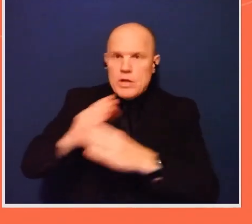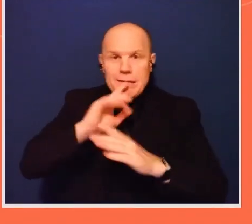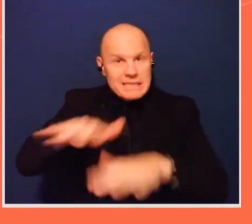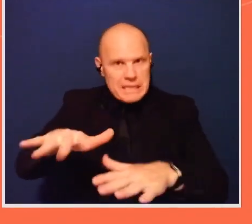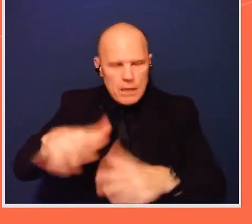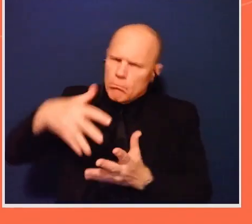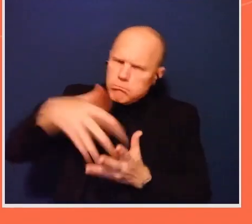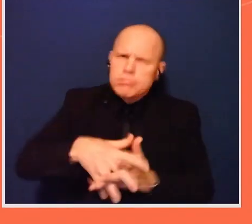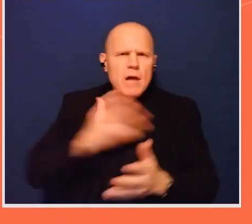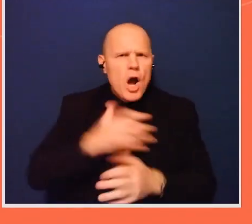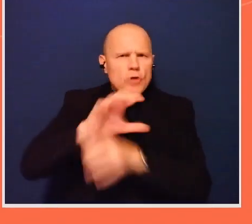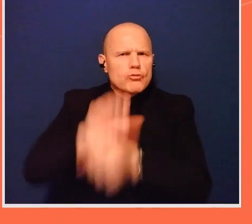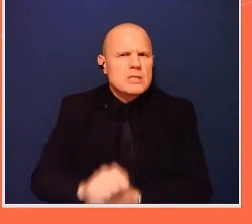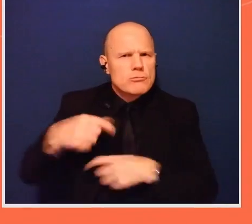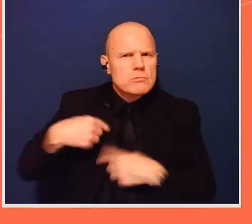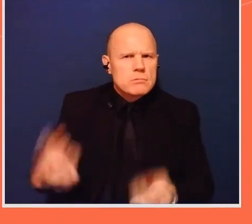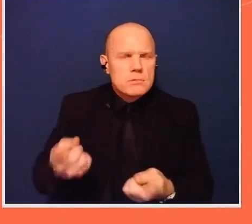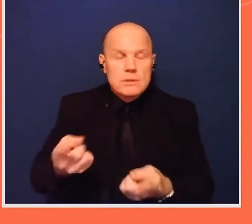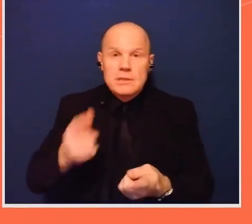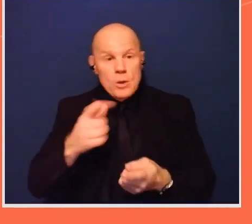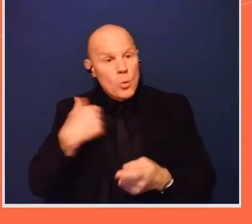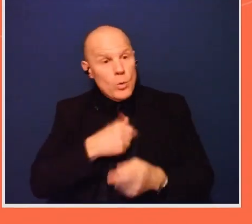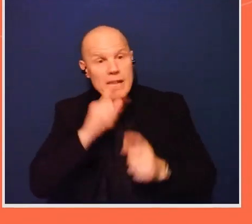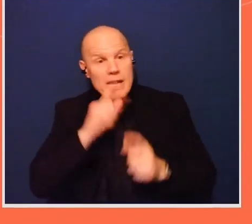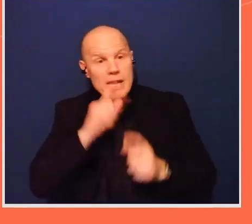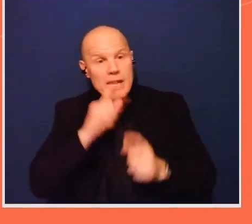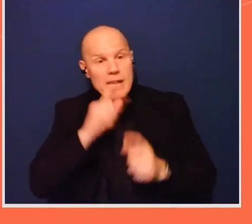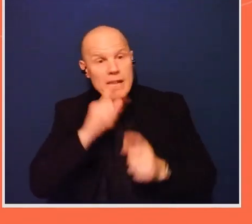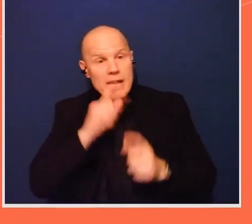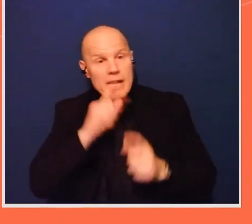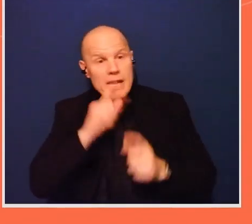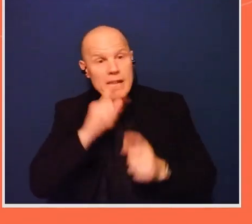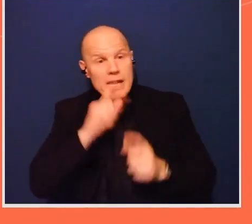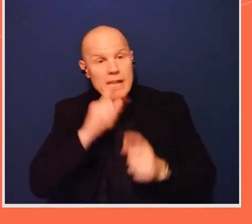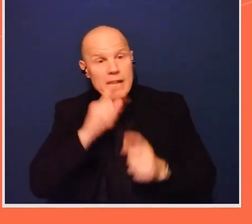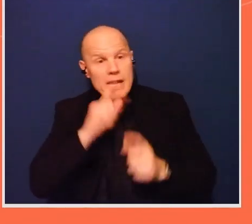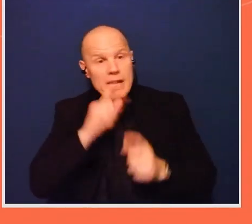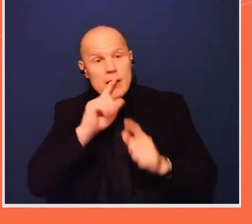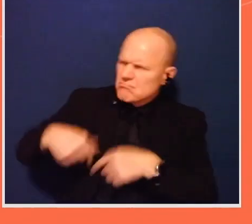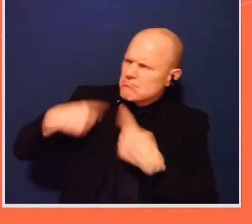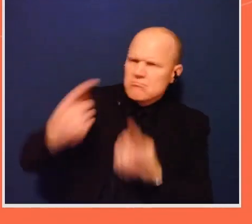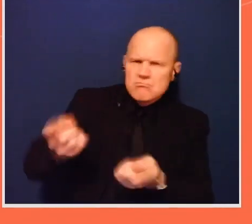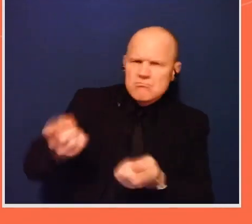lengu ulat loet. Oltaga wabalu madalang